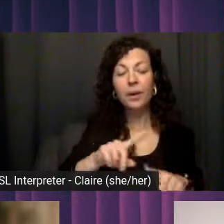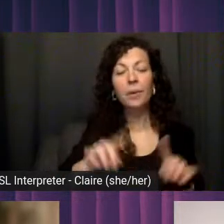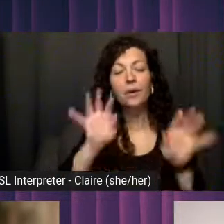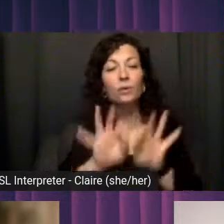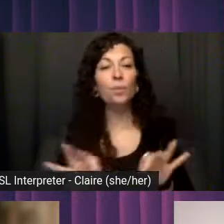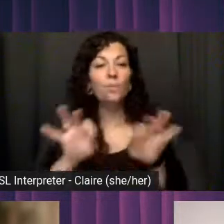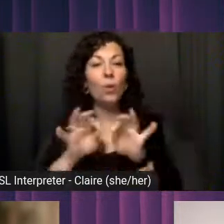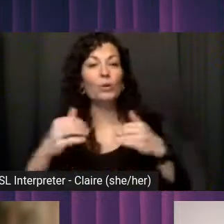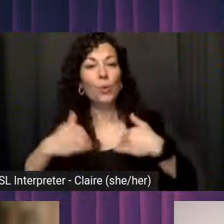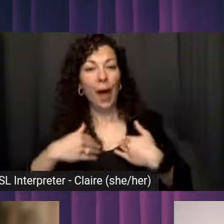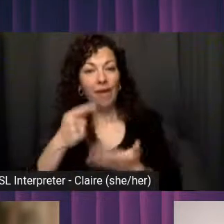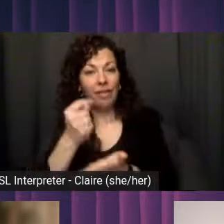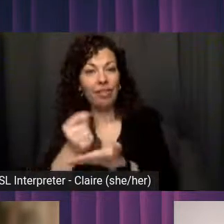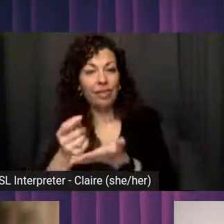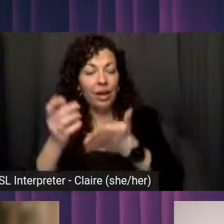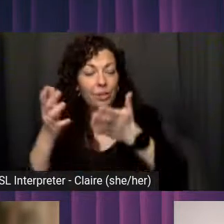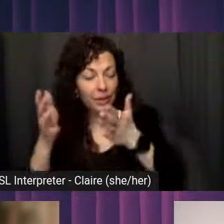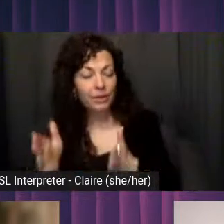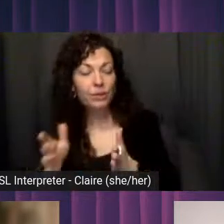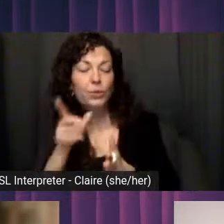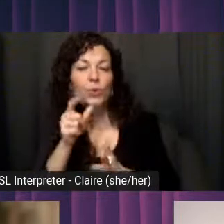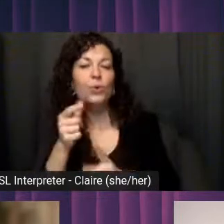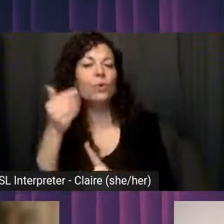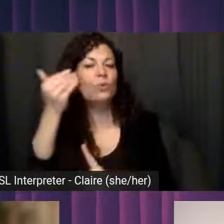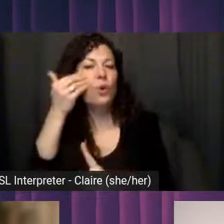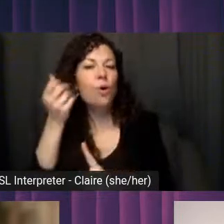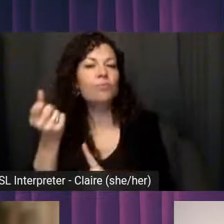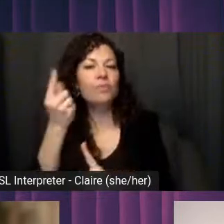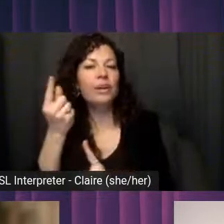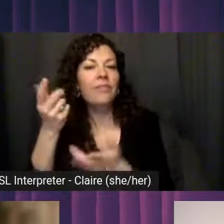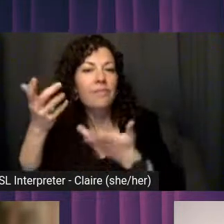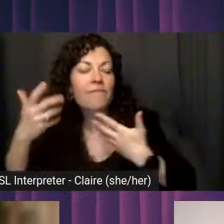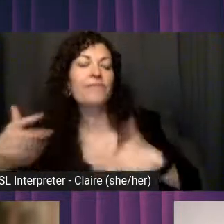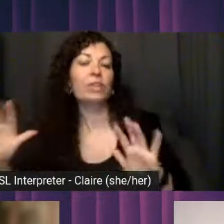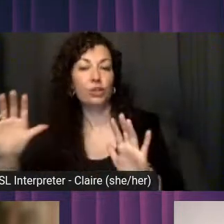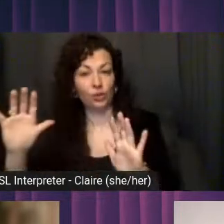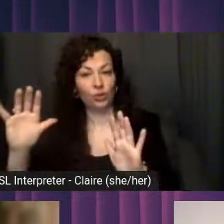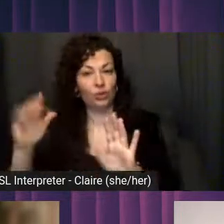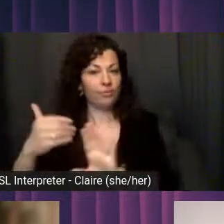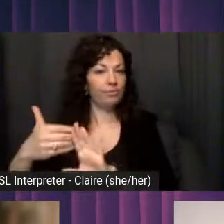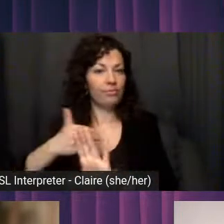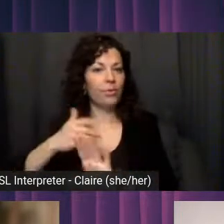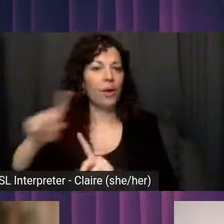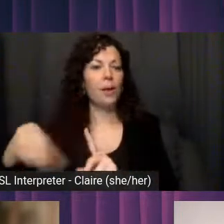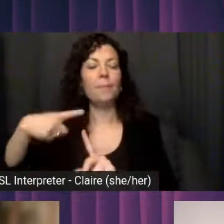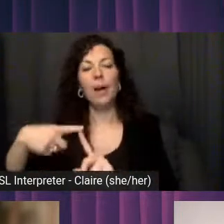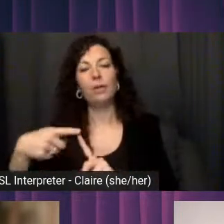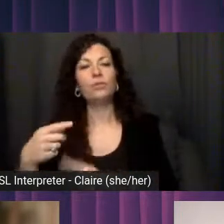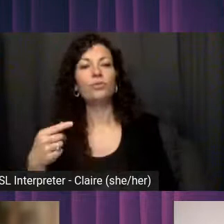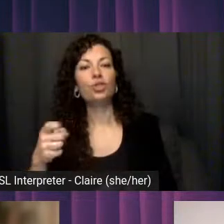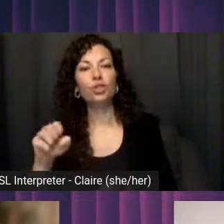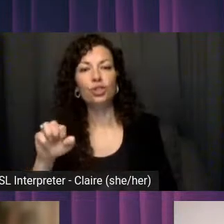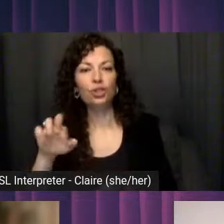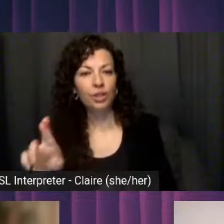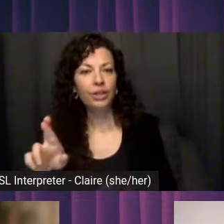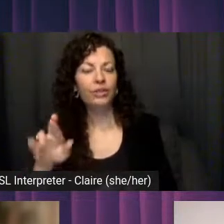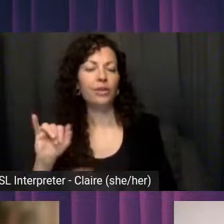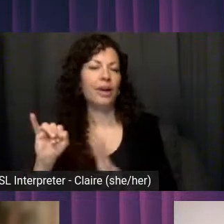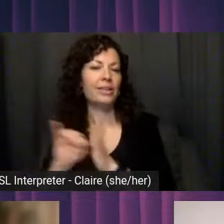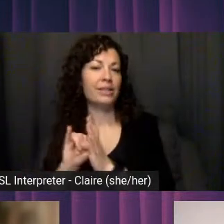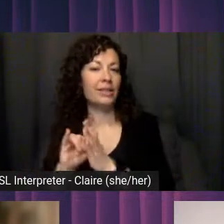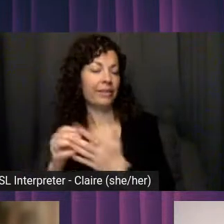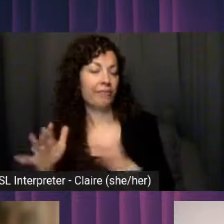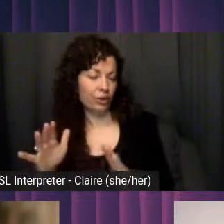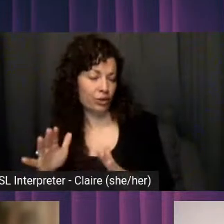and be able to talk about, like everyone else, talk about their mothers, you know, instead of just talking about their gender identity and their expression.